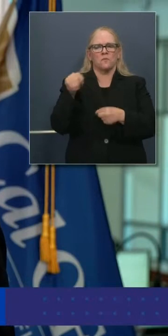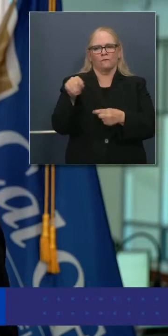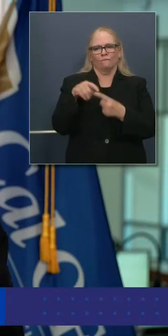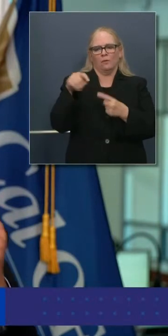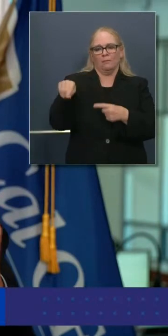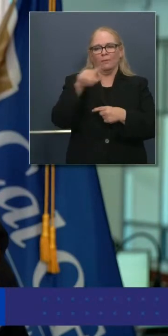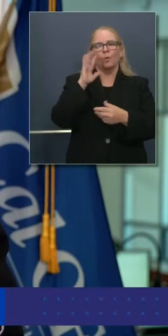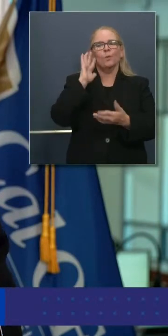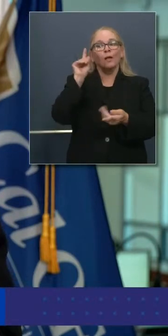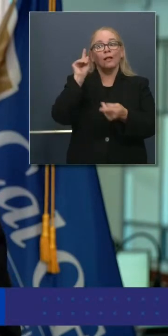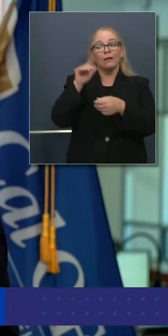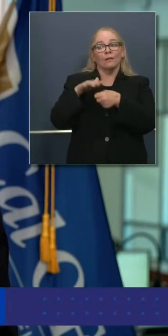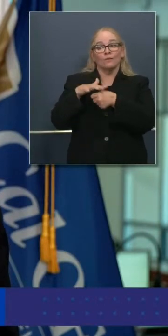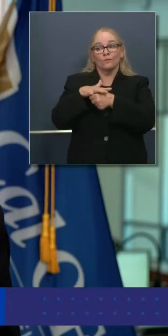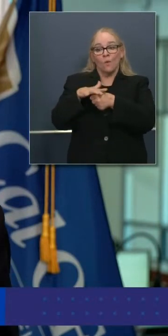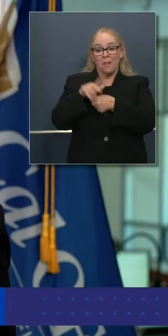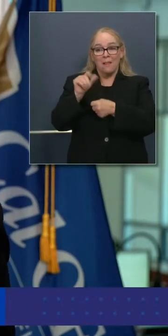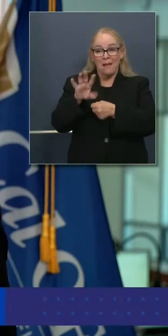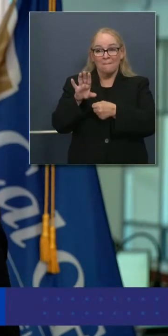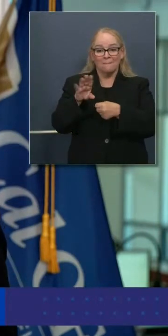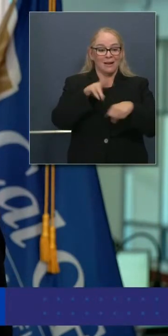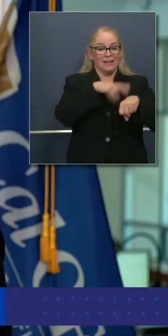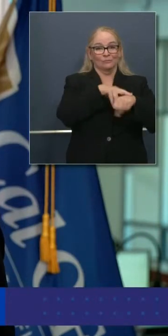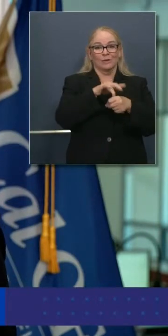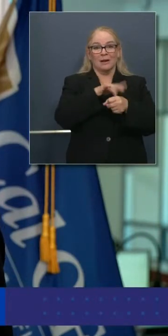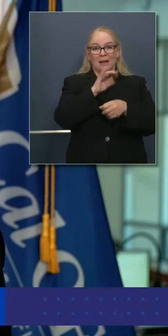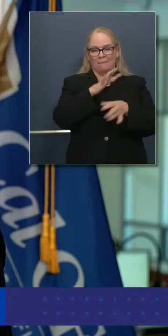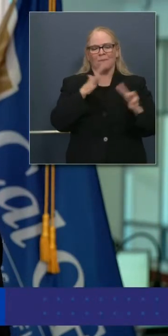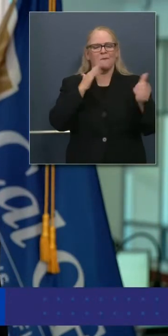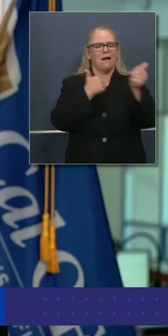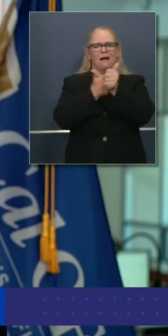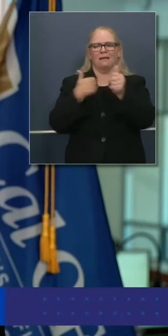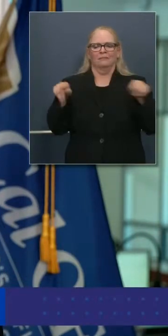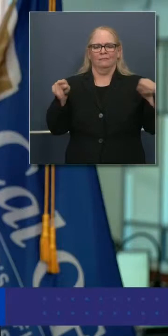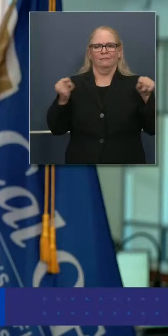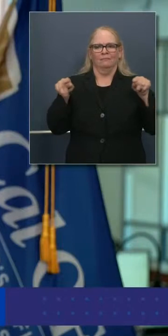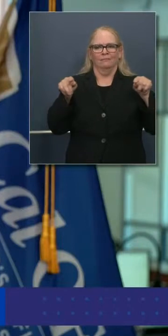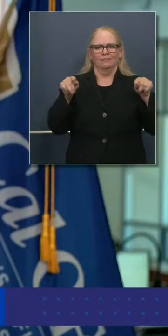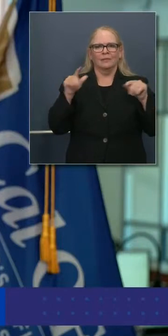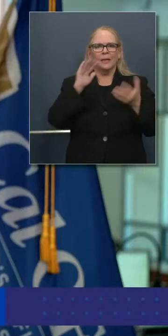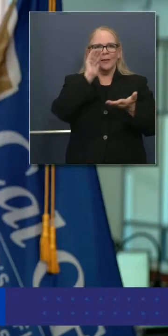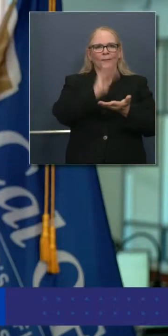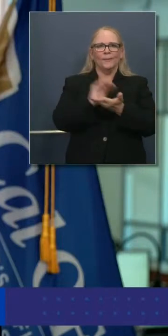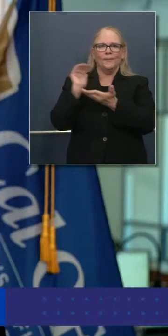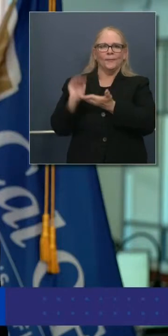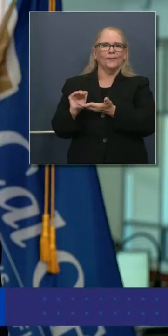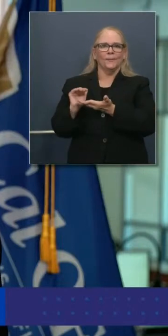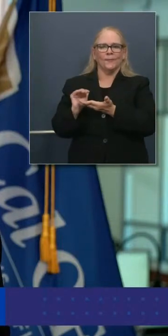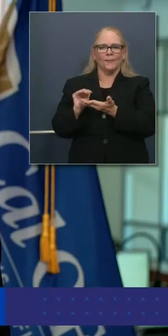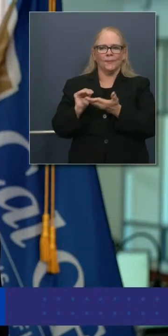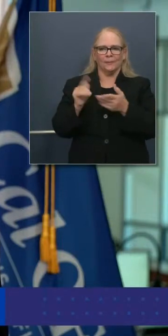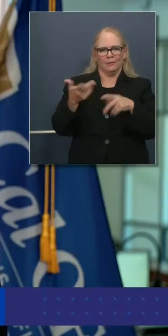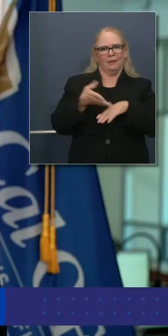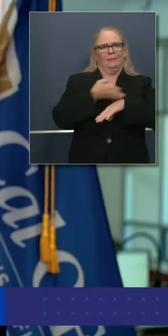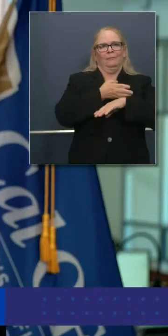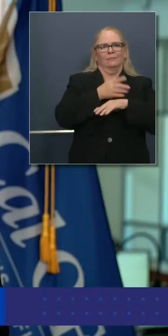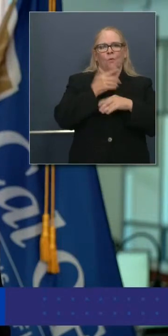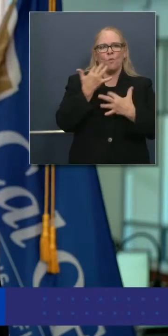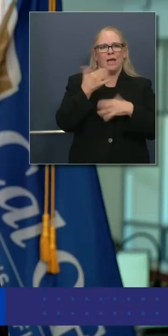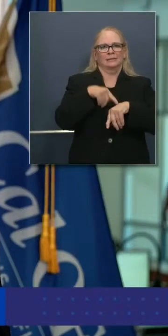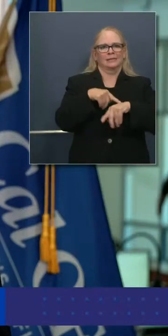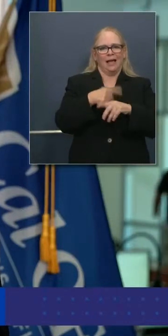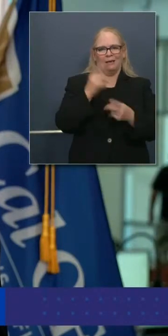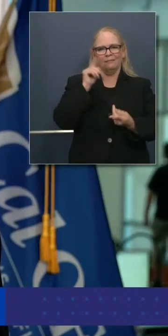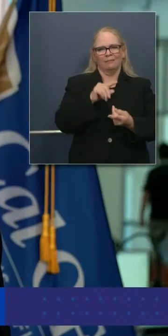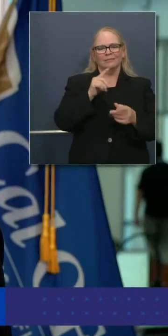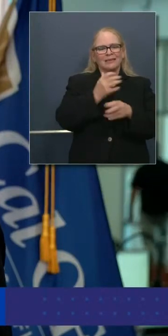So together, the local labs plus the bigger national labs, we see this coming down. All of that said, as we look